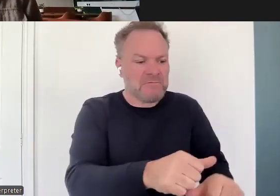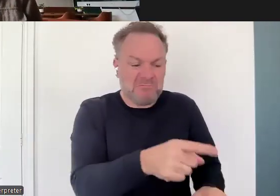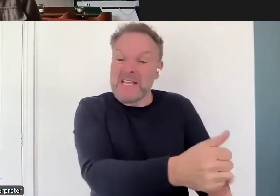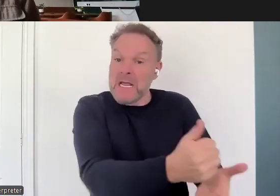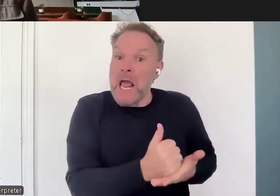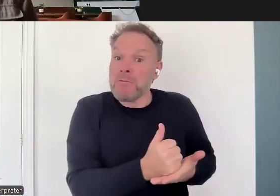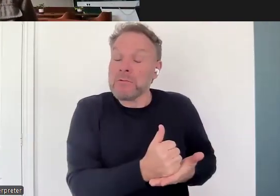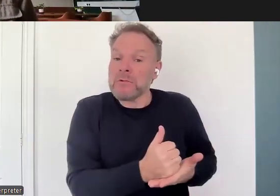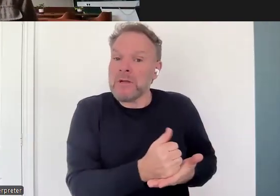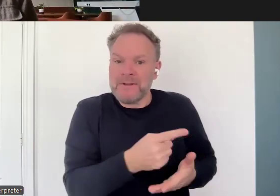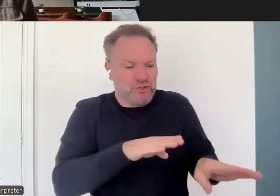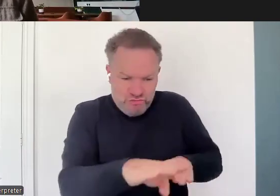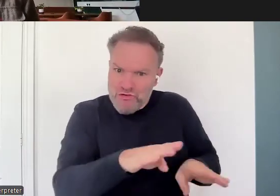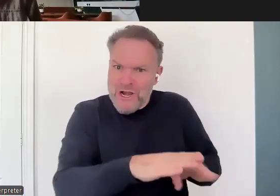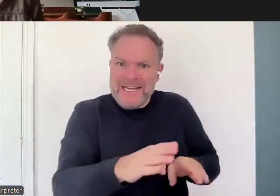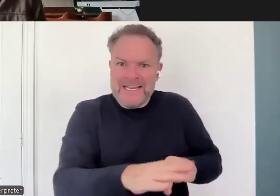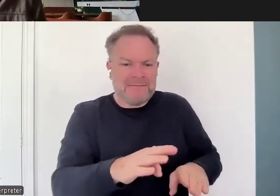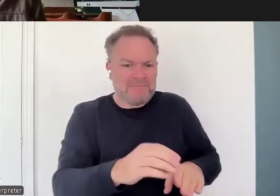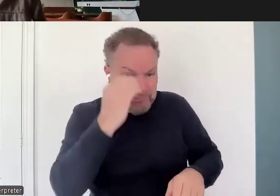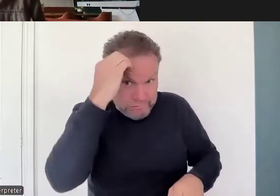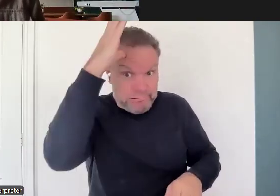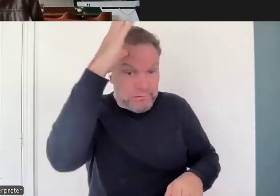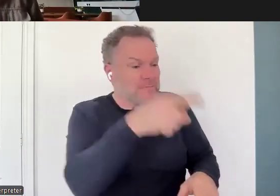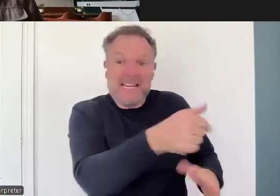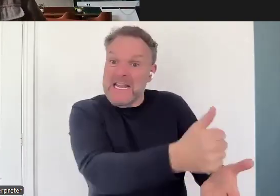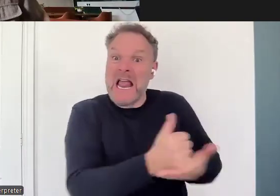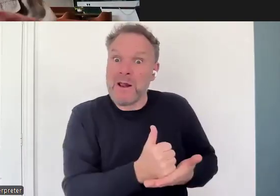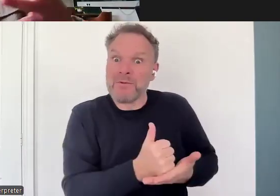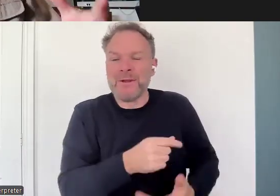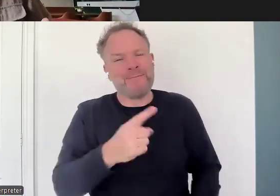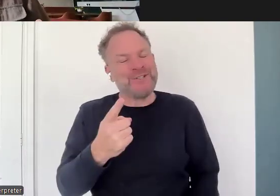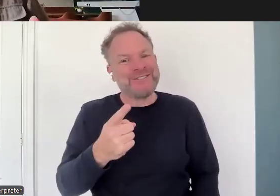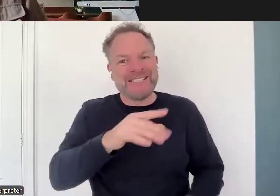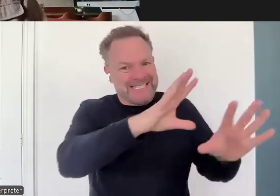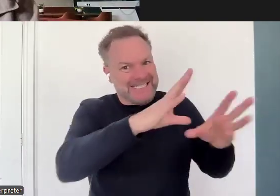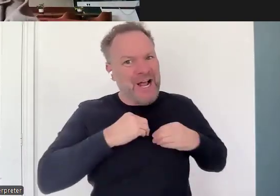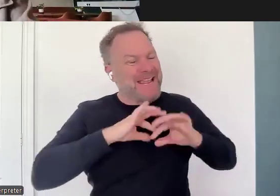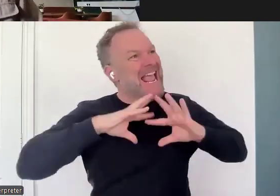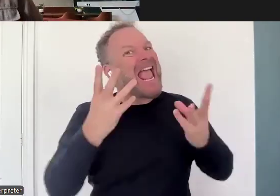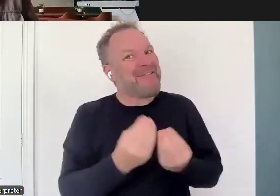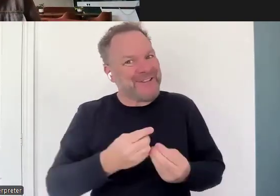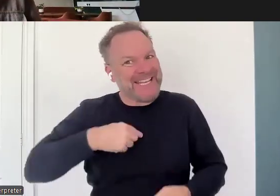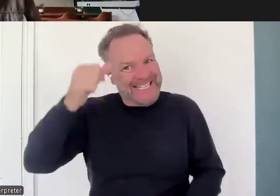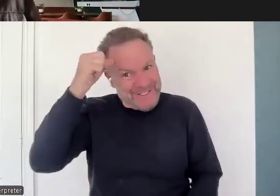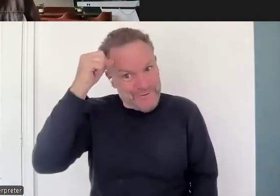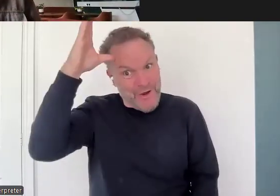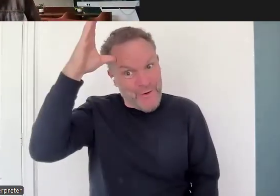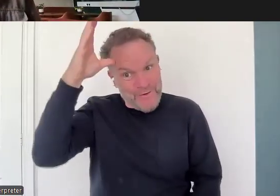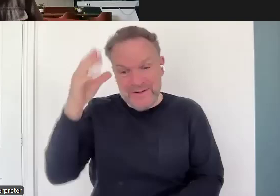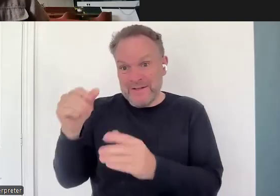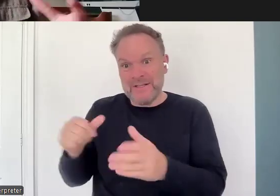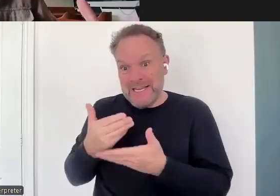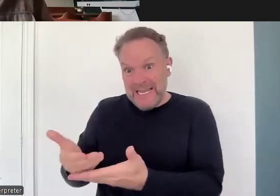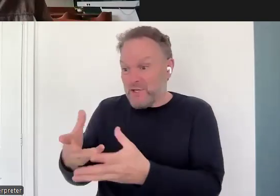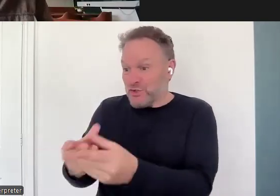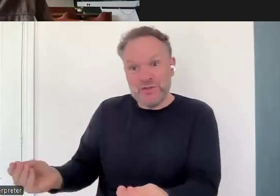helpful, training and expertise can be helpful, but they can't tell you everything you need to know to create a solution.